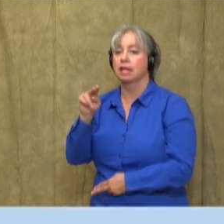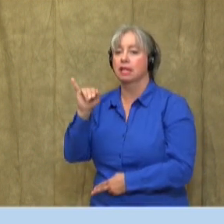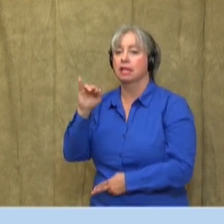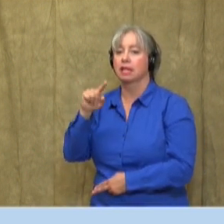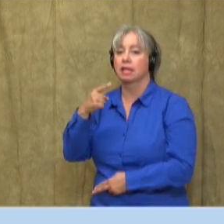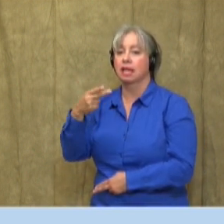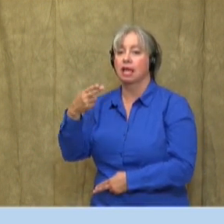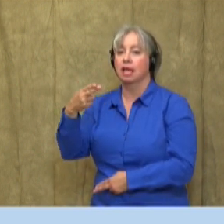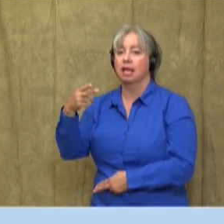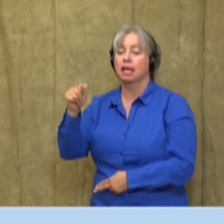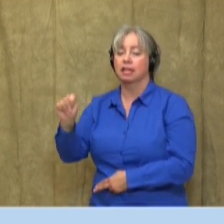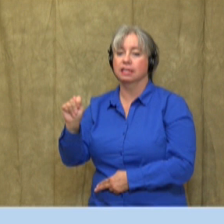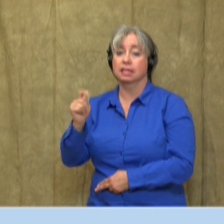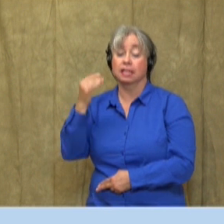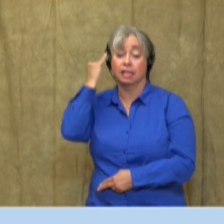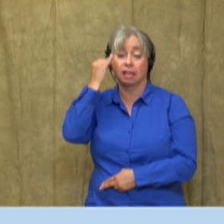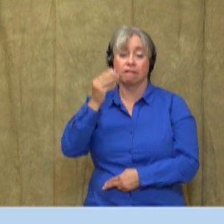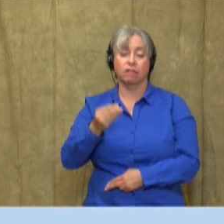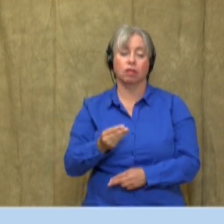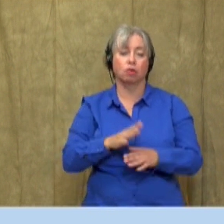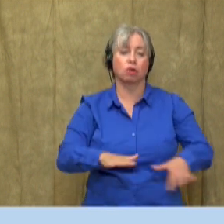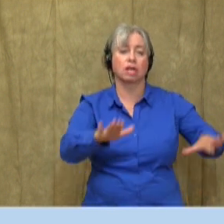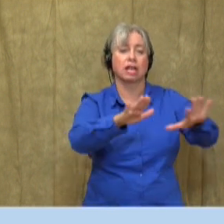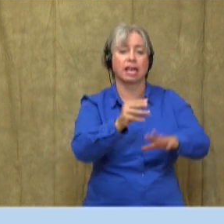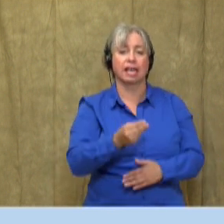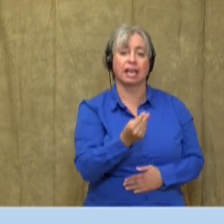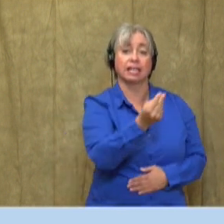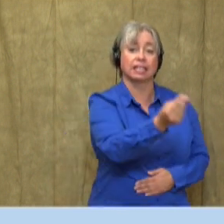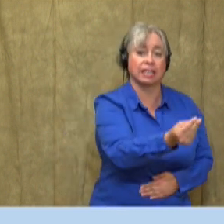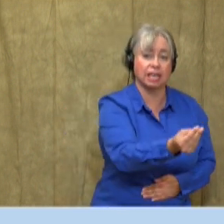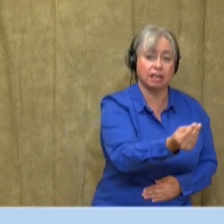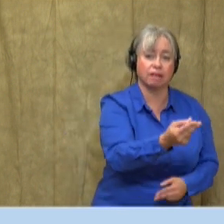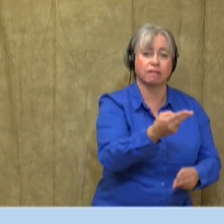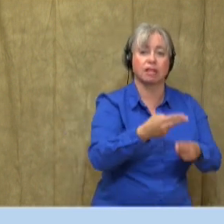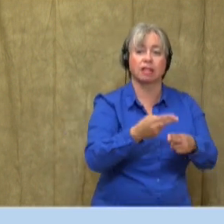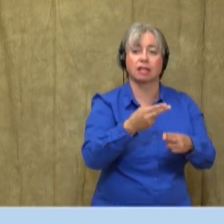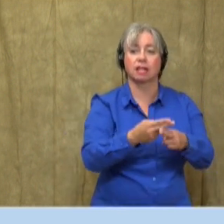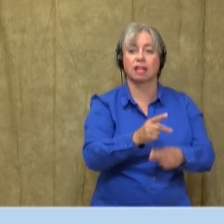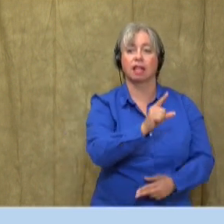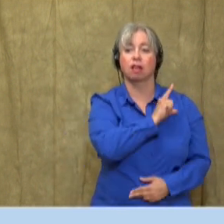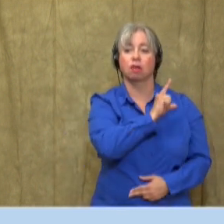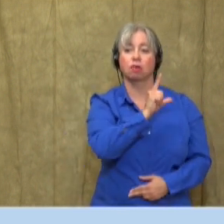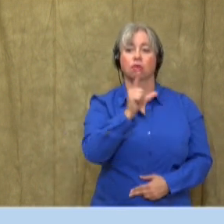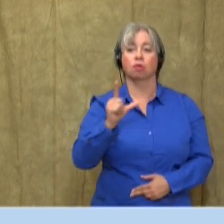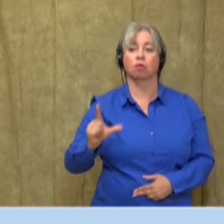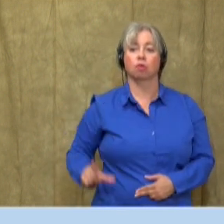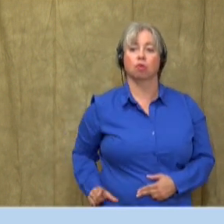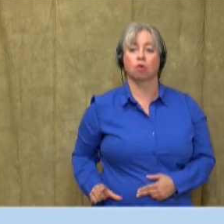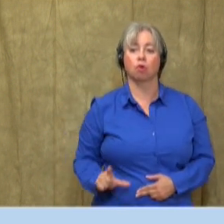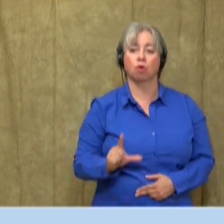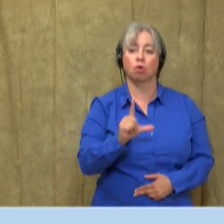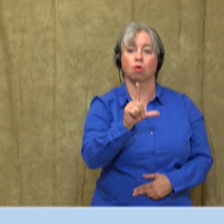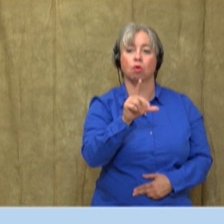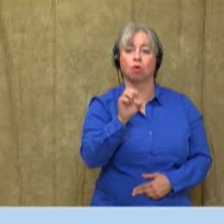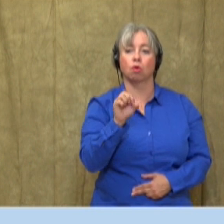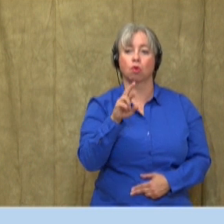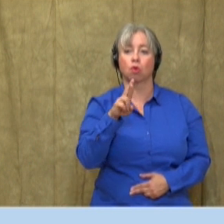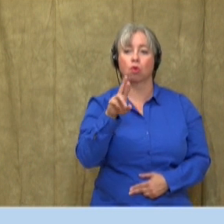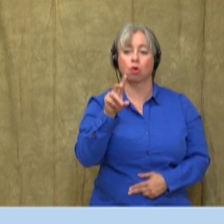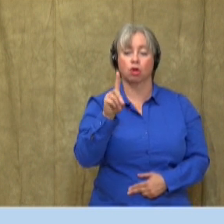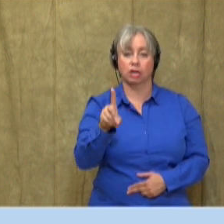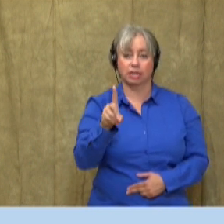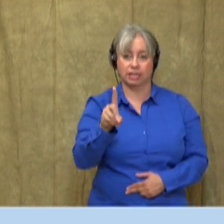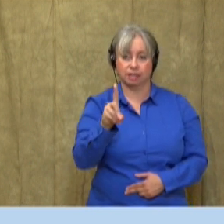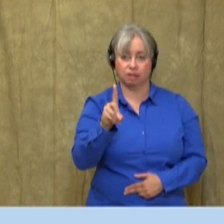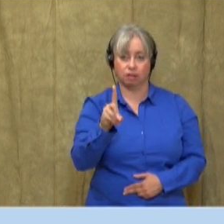the fief. If you gave land to someone, you automatically became their lord, and they became your vassal. So the lord